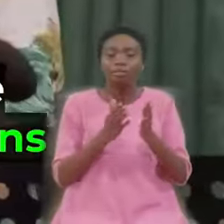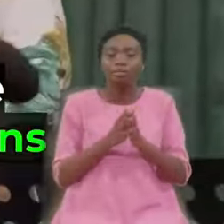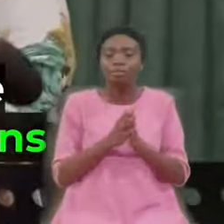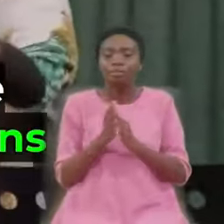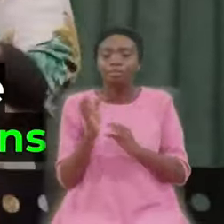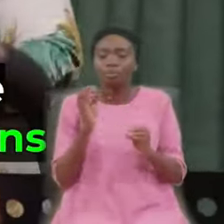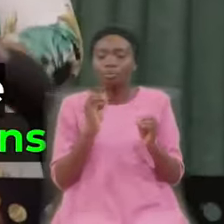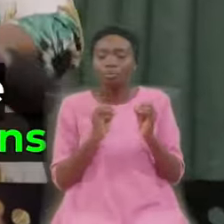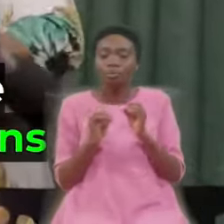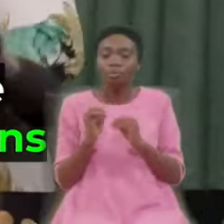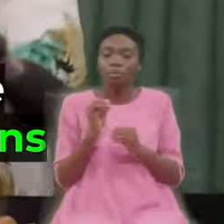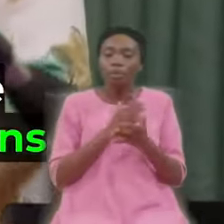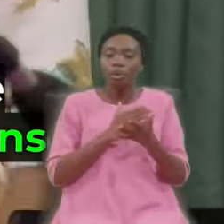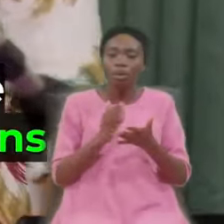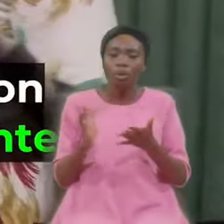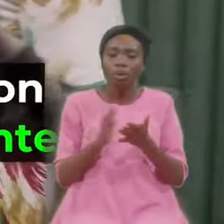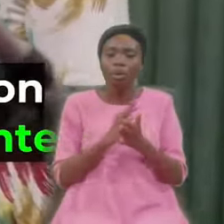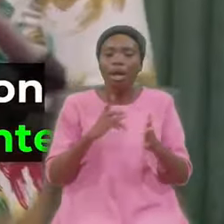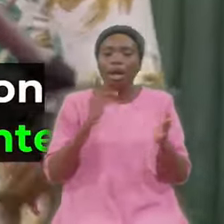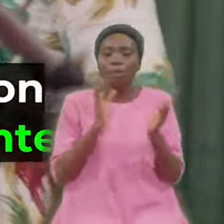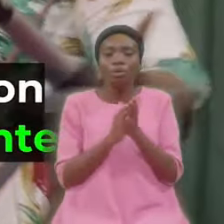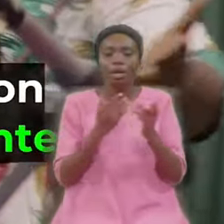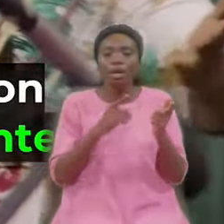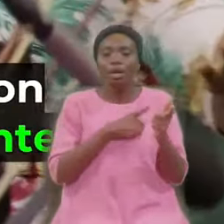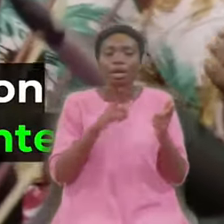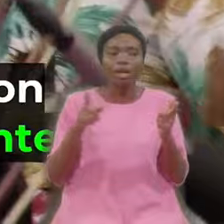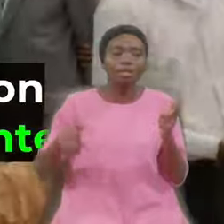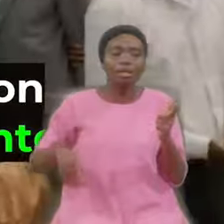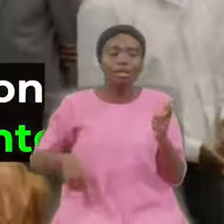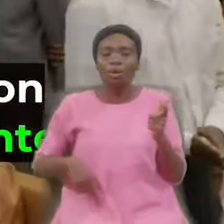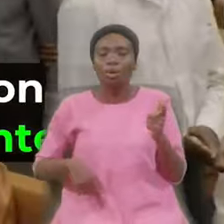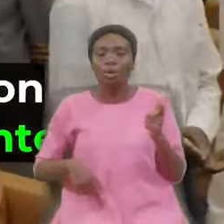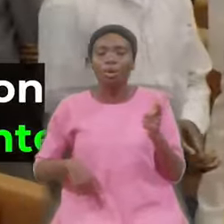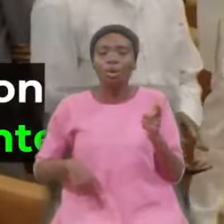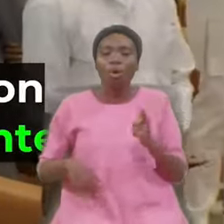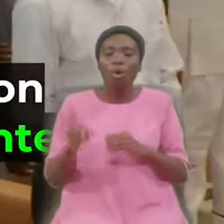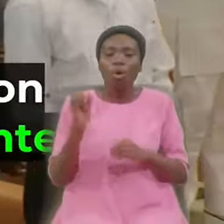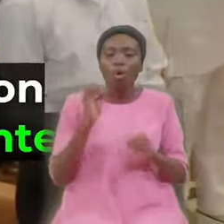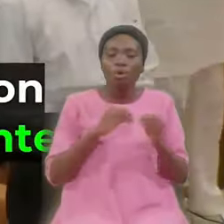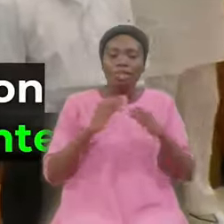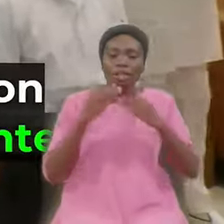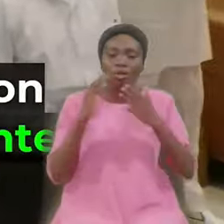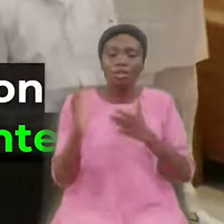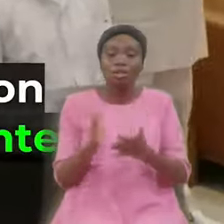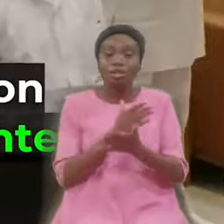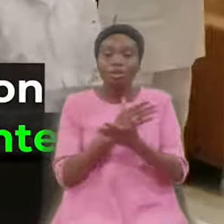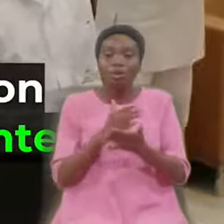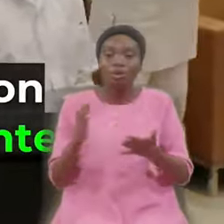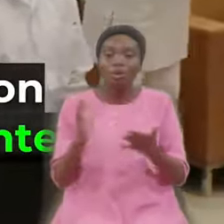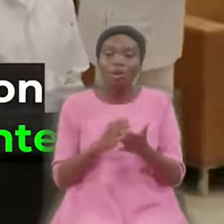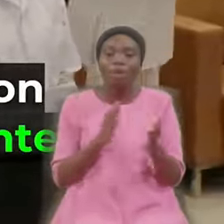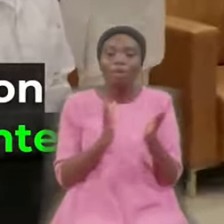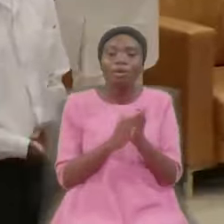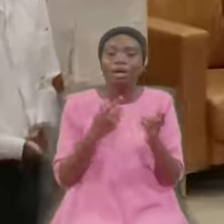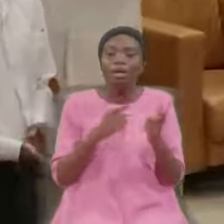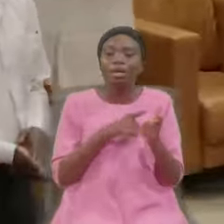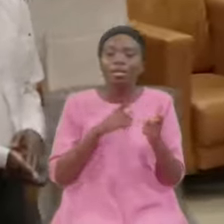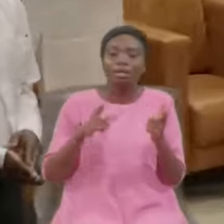the Lord! Praise the Lord! Praise his holiness! Praise the mighty